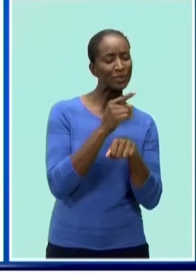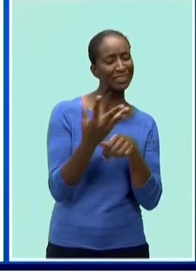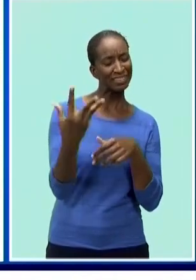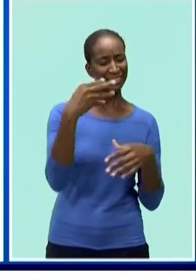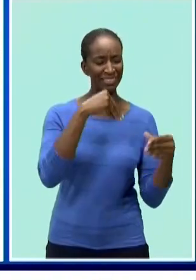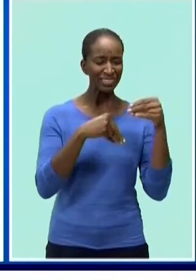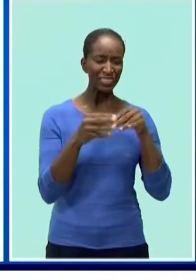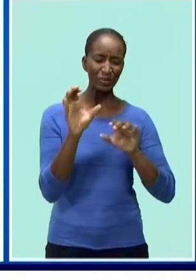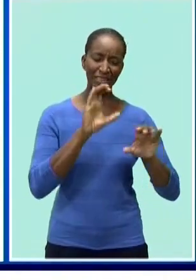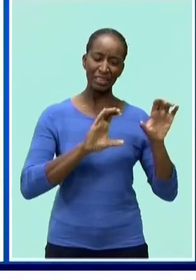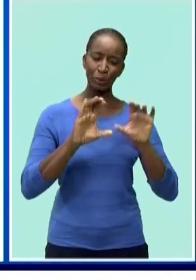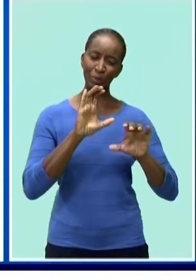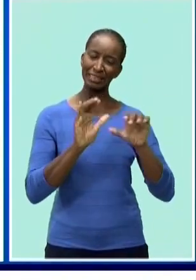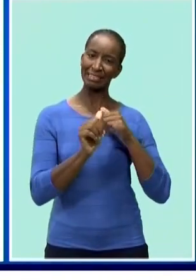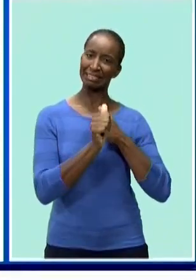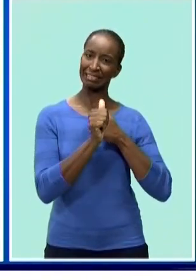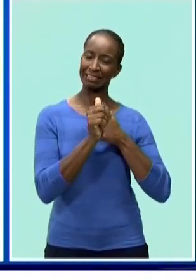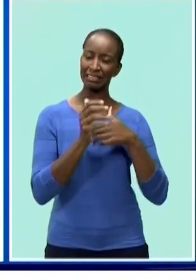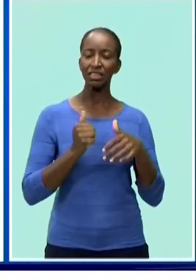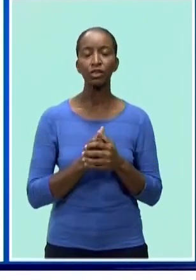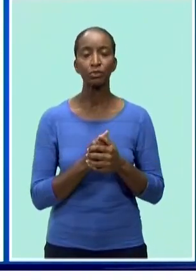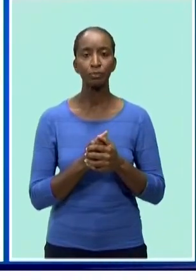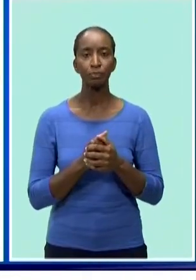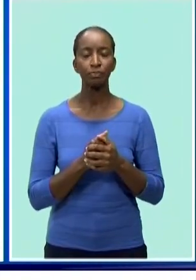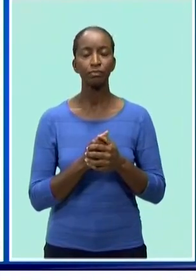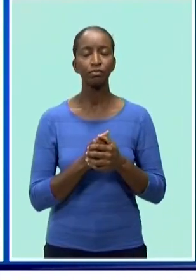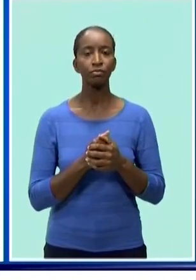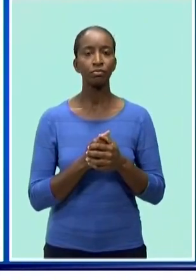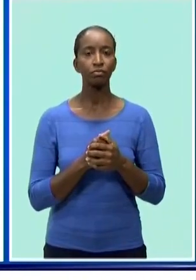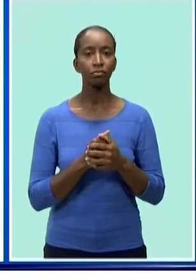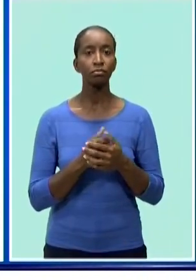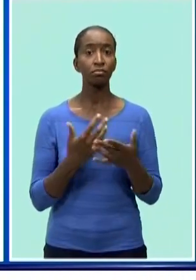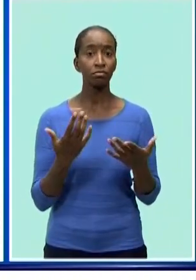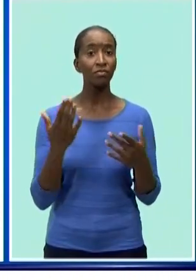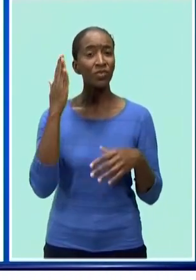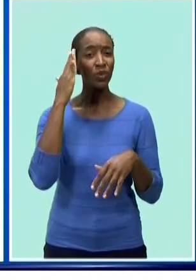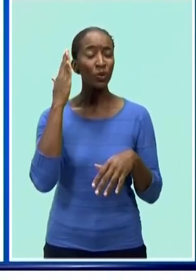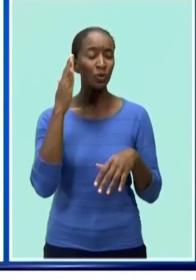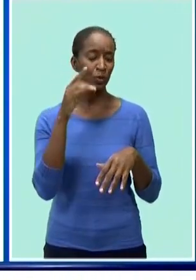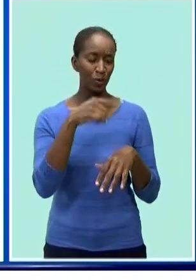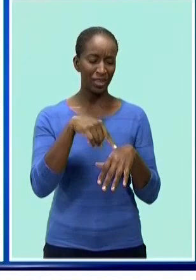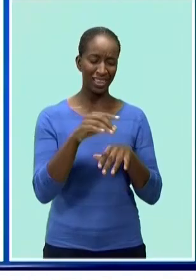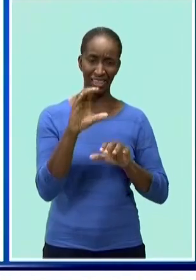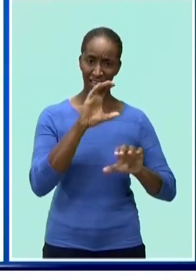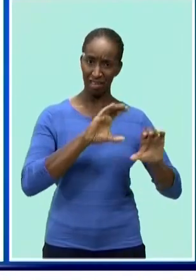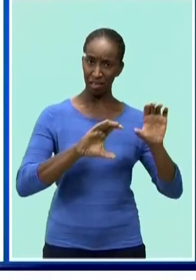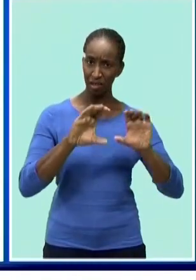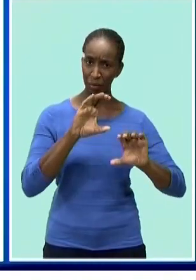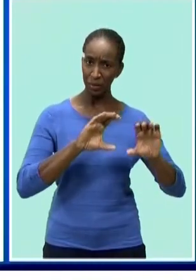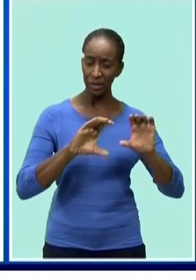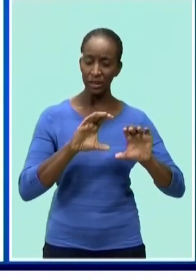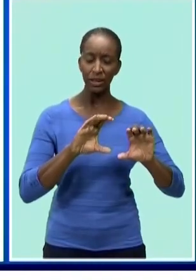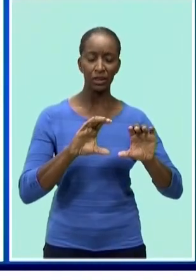And as the gentleman pointed out, that the chemicals they have in it, they have a limit of 100 parts per